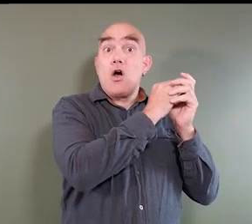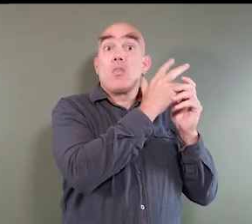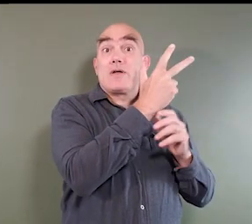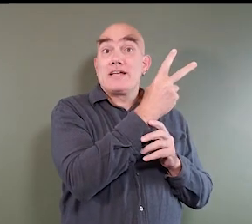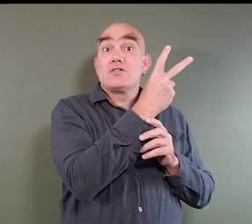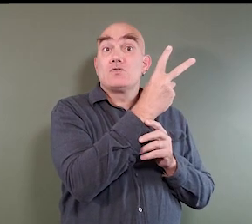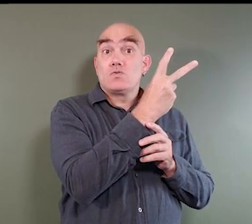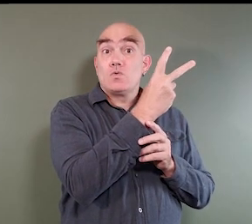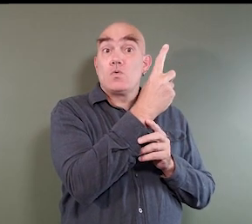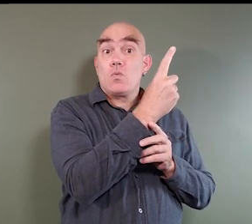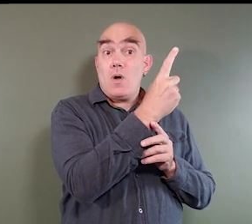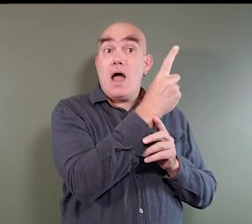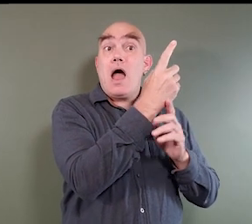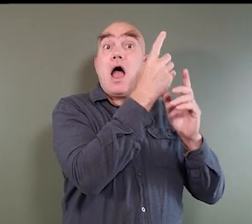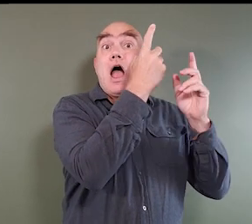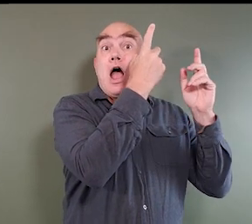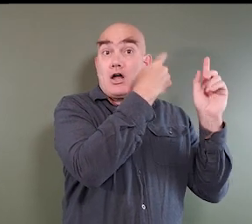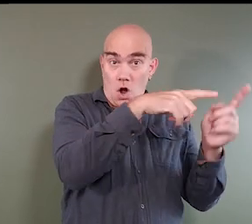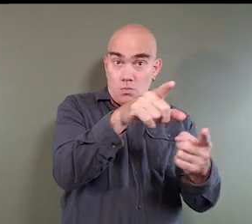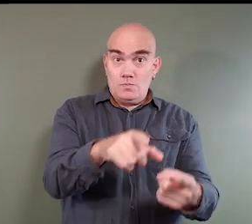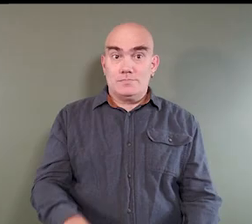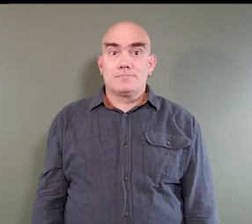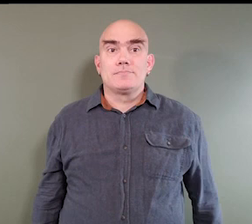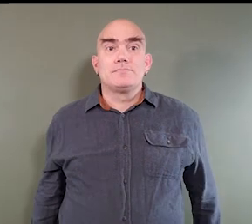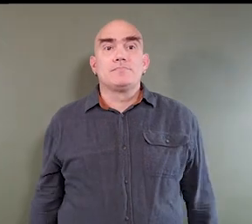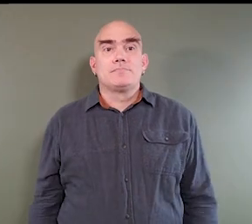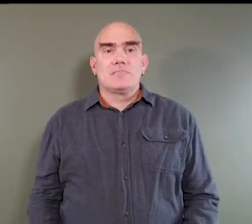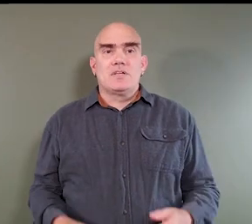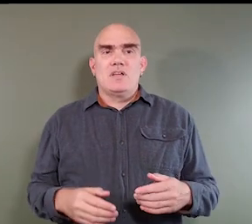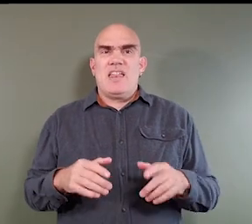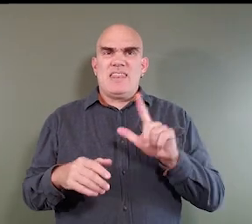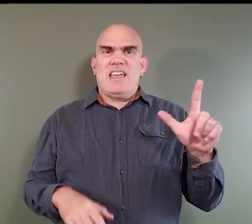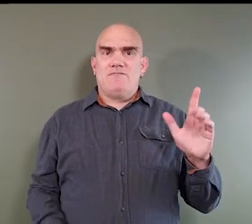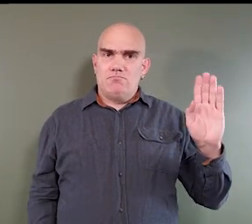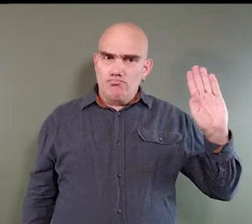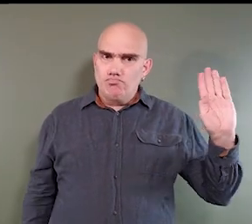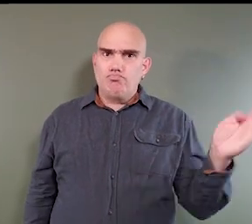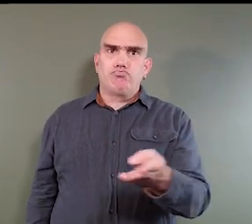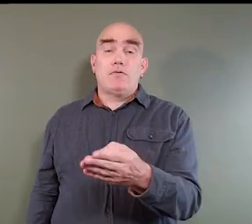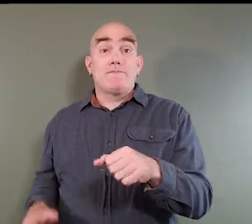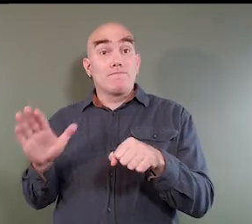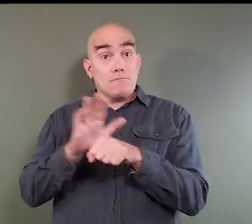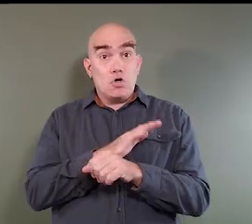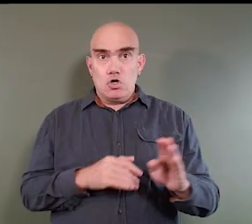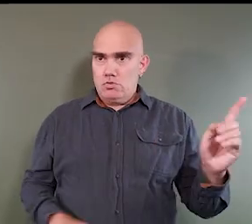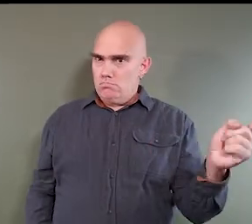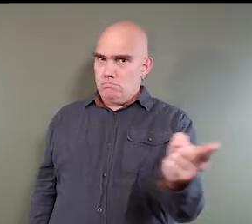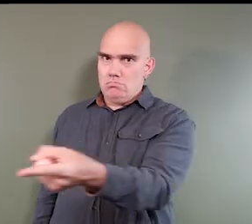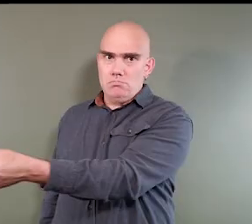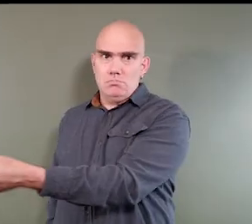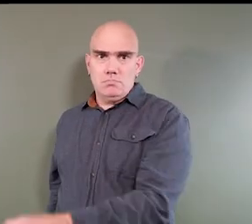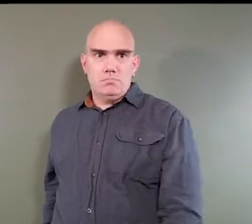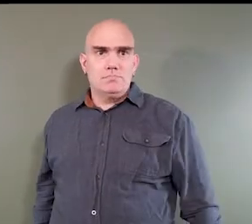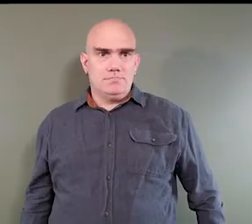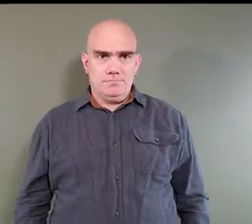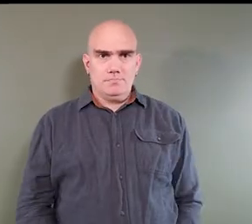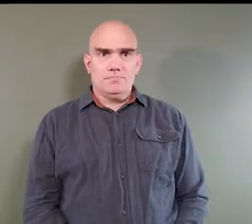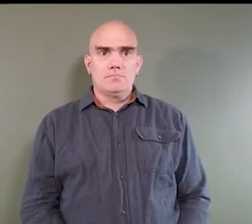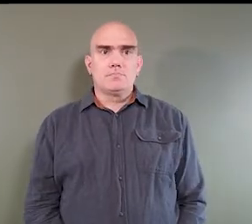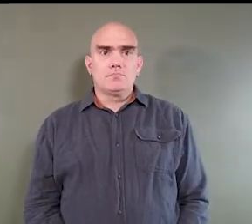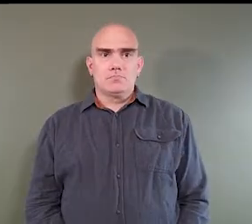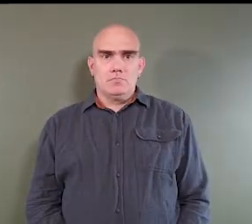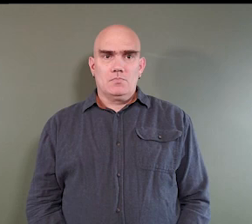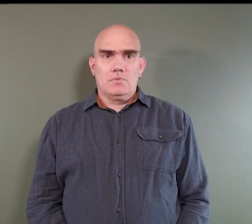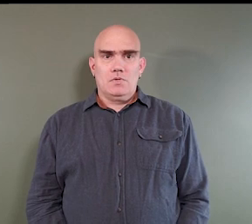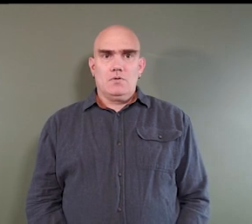3, 2, 1, let's go. Left side baseball swings all the way through.